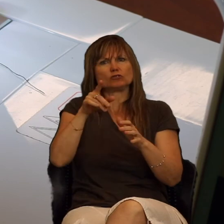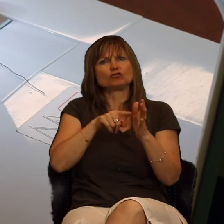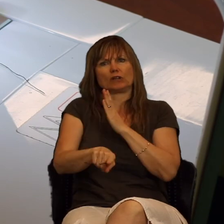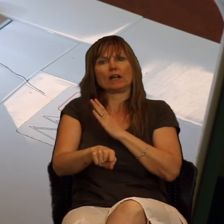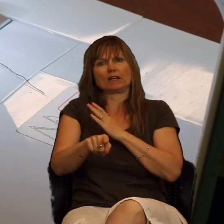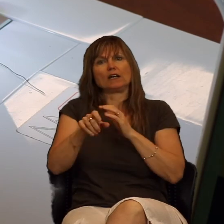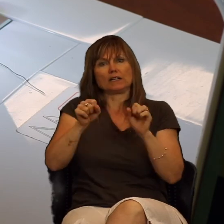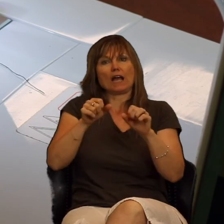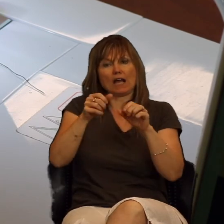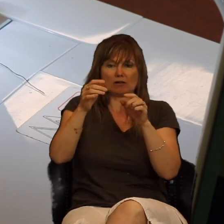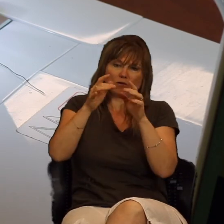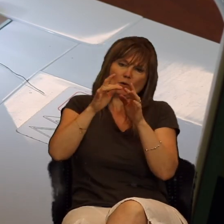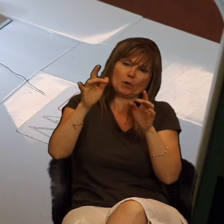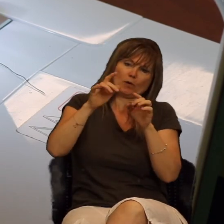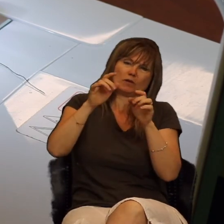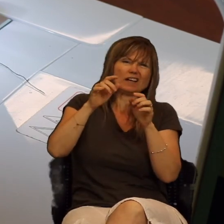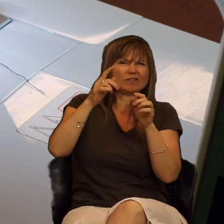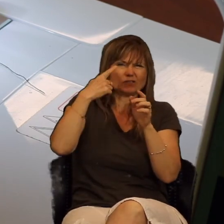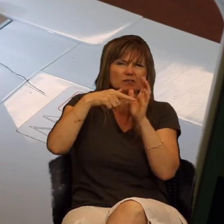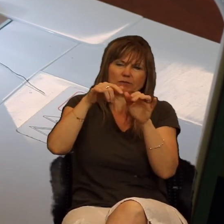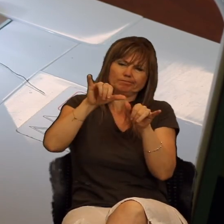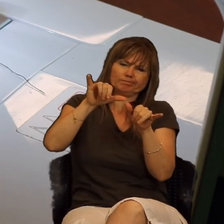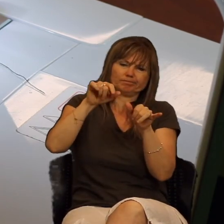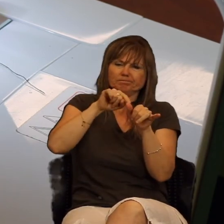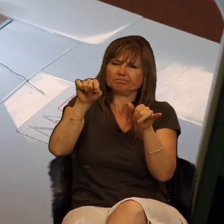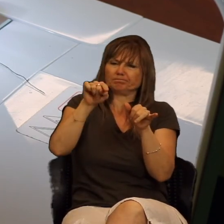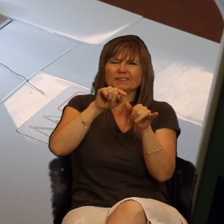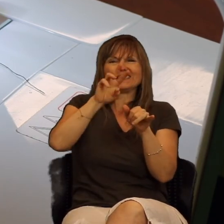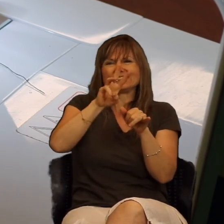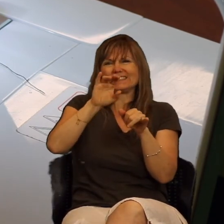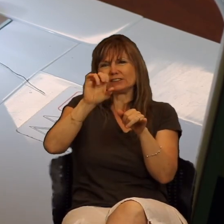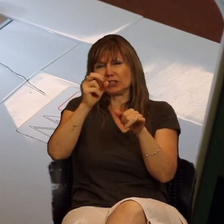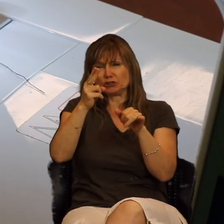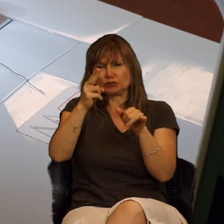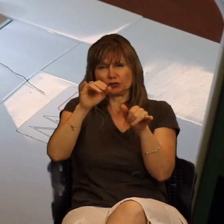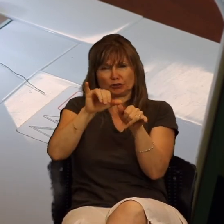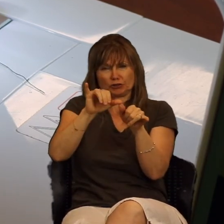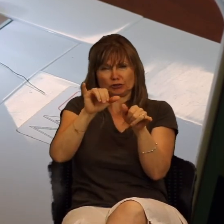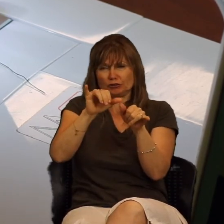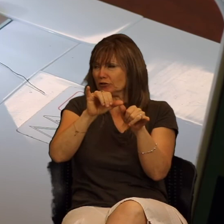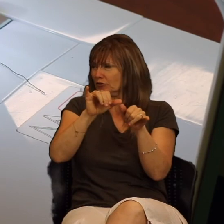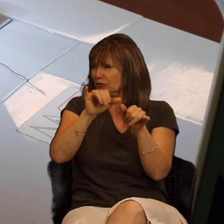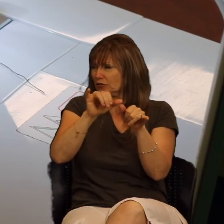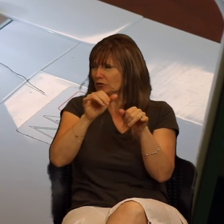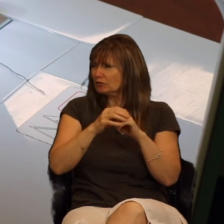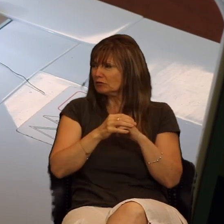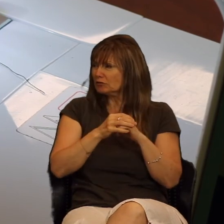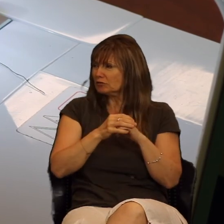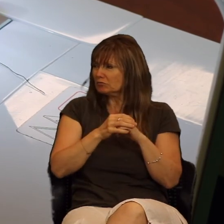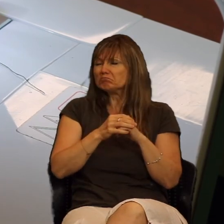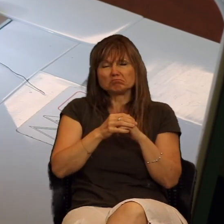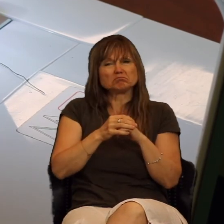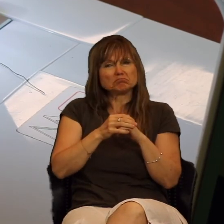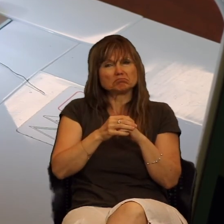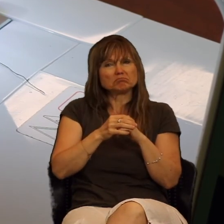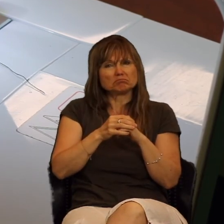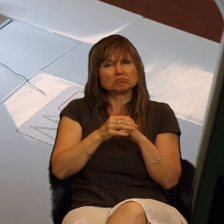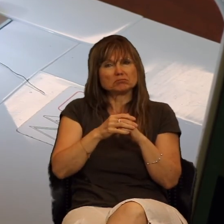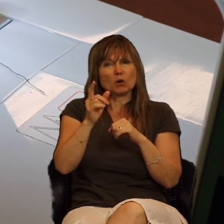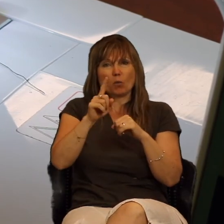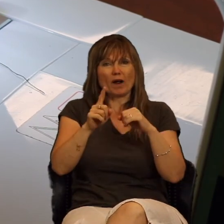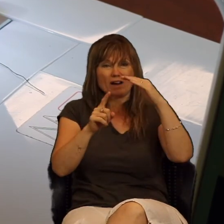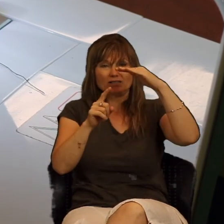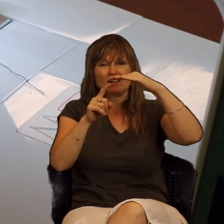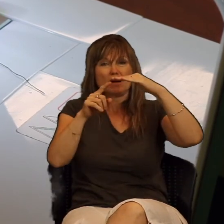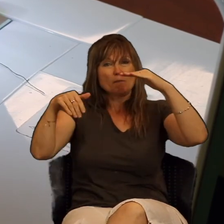think that's a pretty good space for a hand. So right where the top of my pocket is, I'm going to draw 6 inches